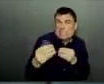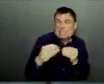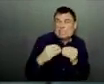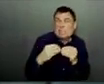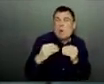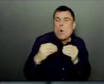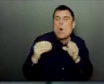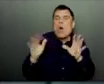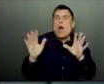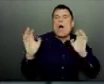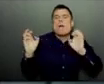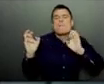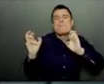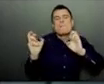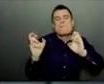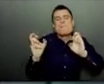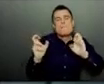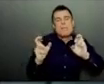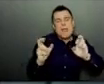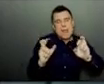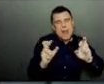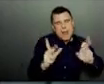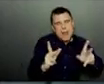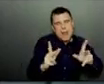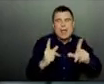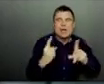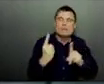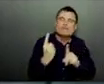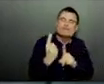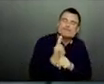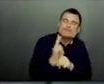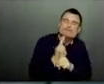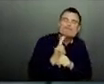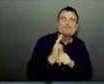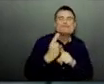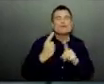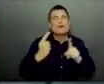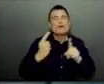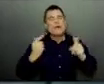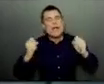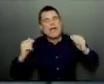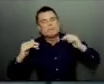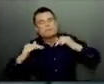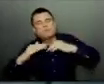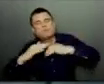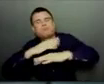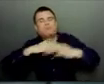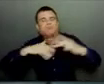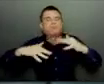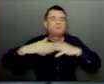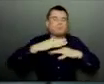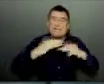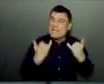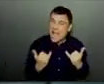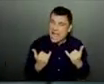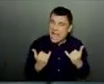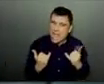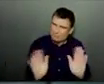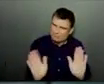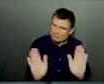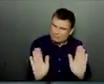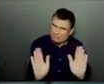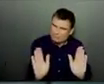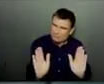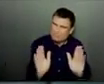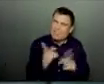help us start the new year on a healthier and safer note. I also think it's important to look back on the year and realize